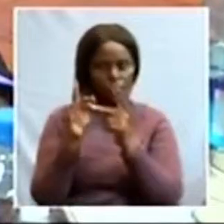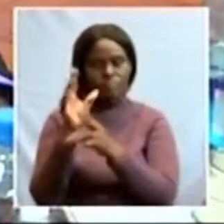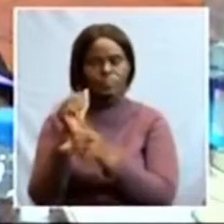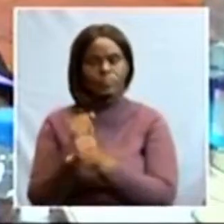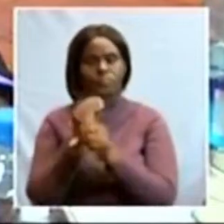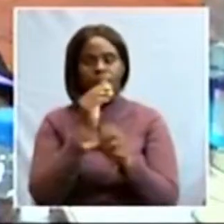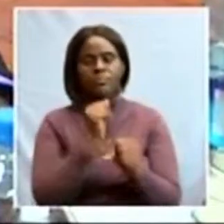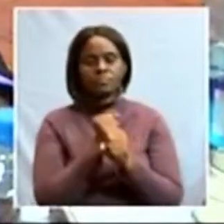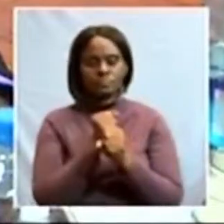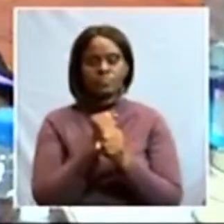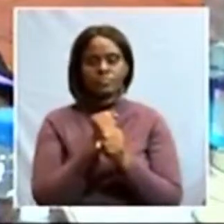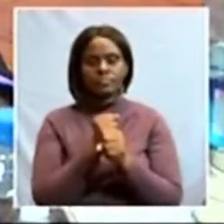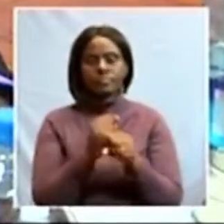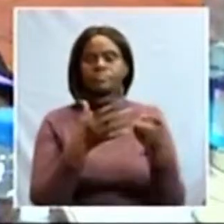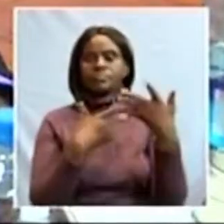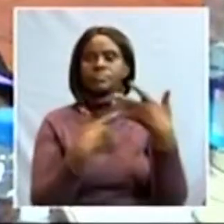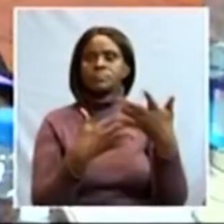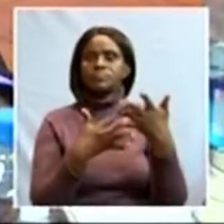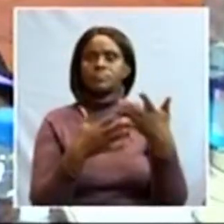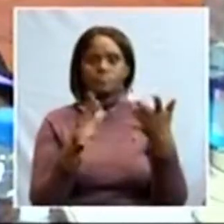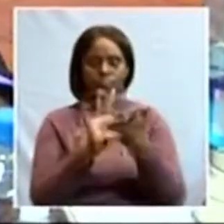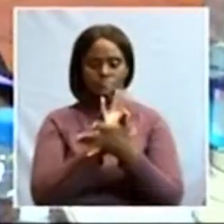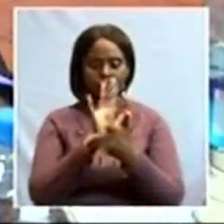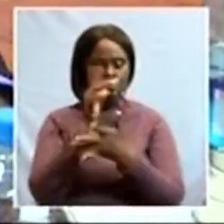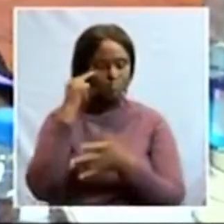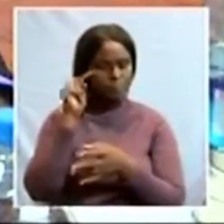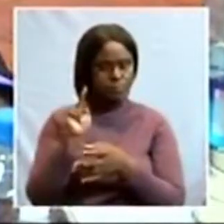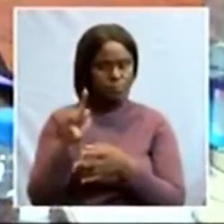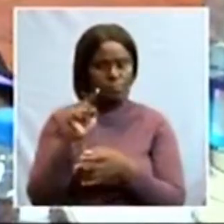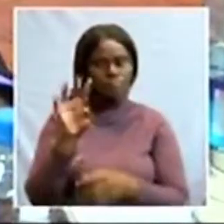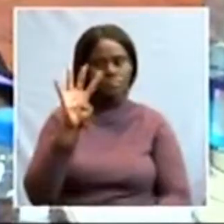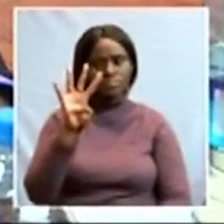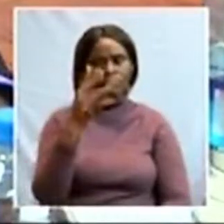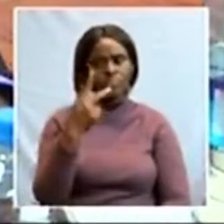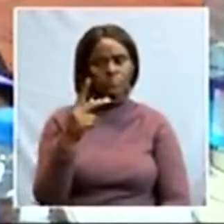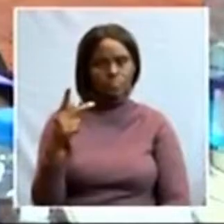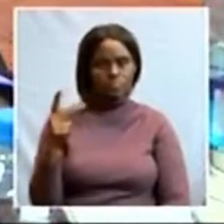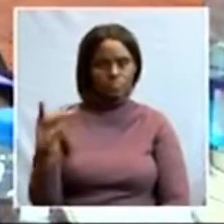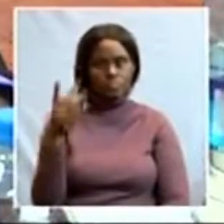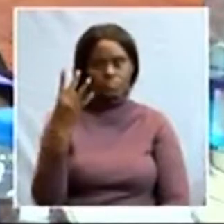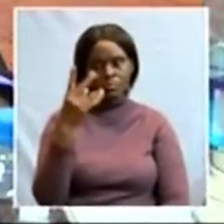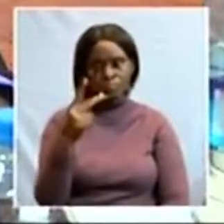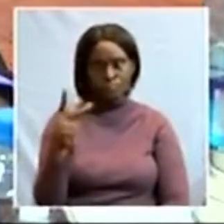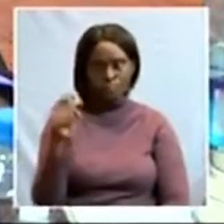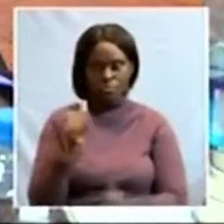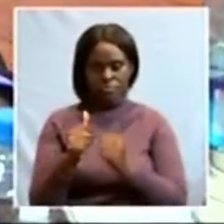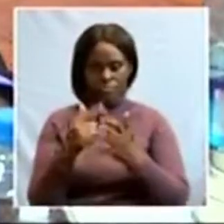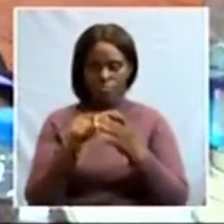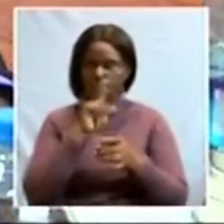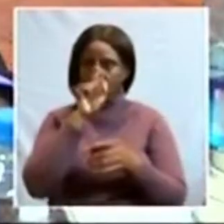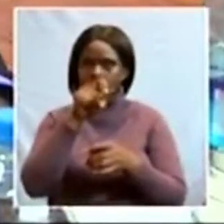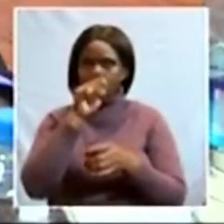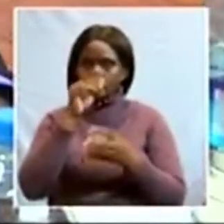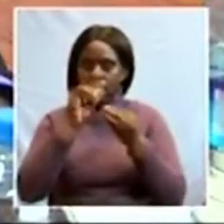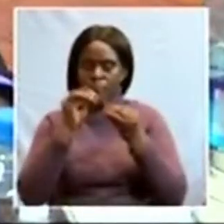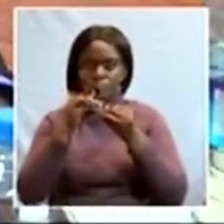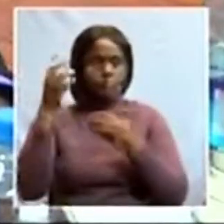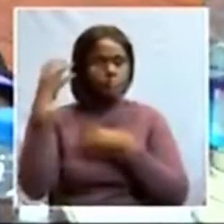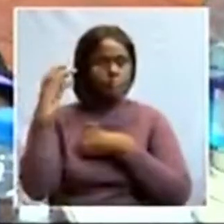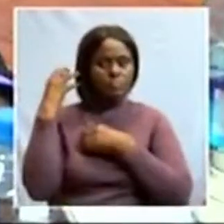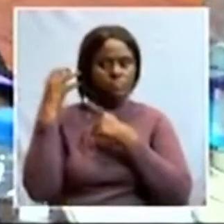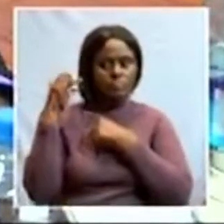acquiring title deeds for the 4 properties, acquiring insurance for the Land